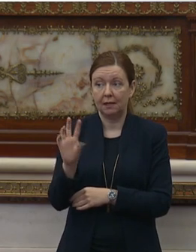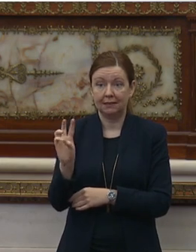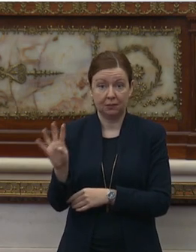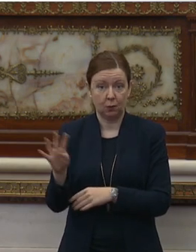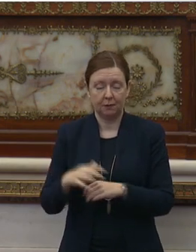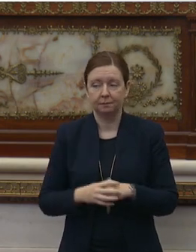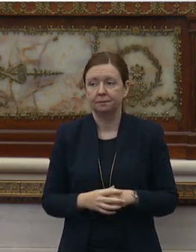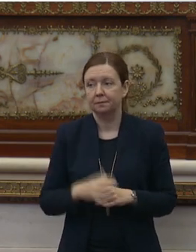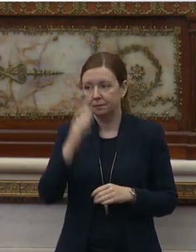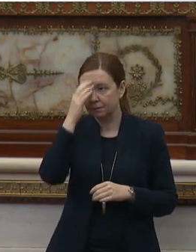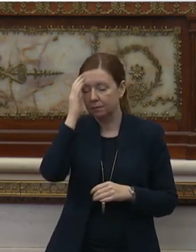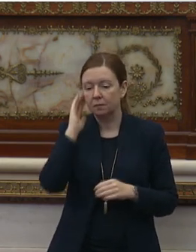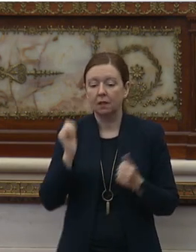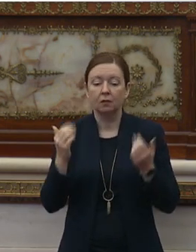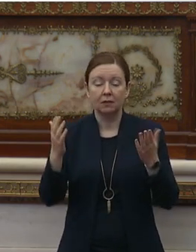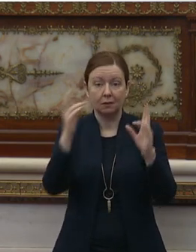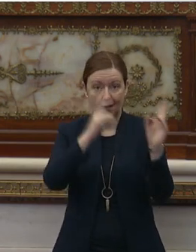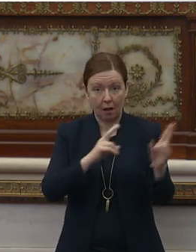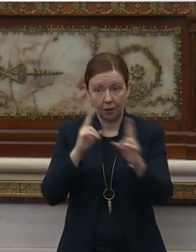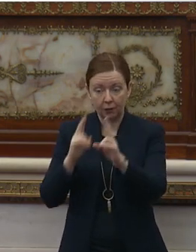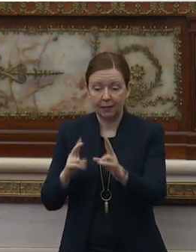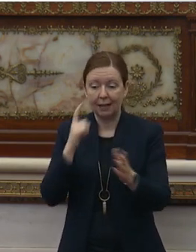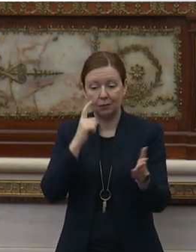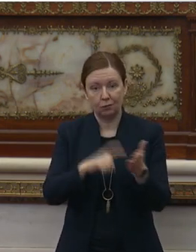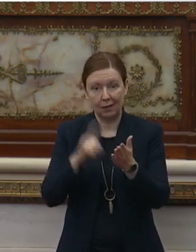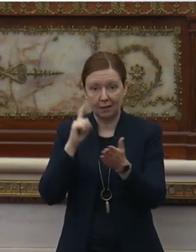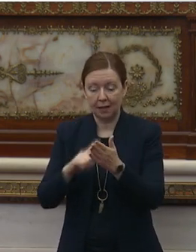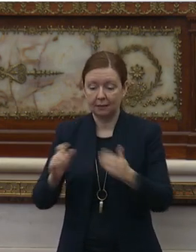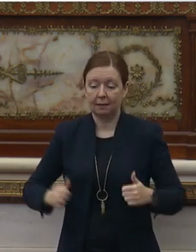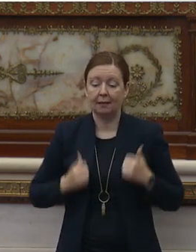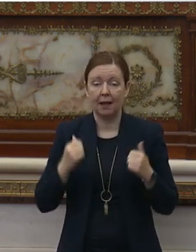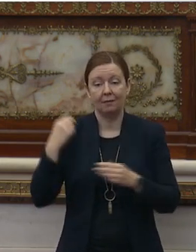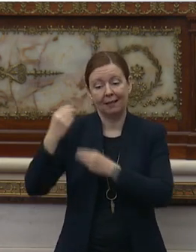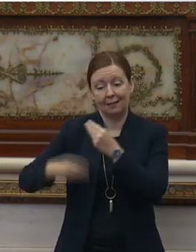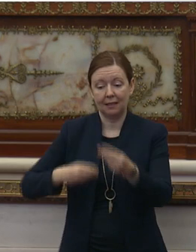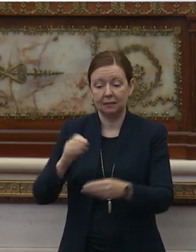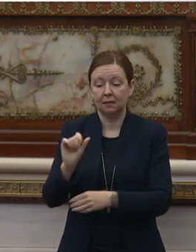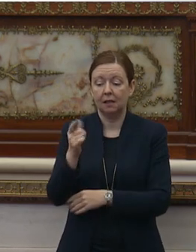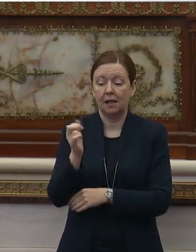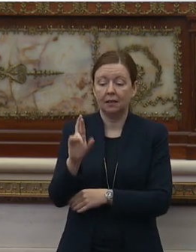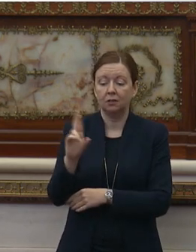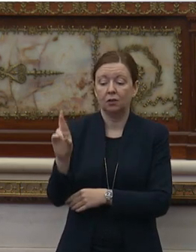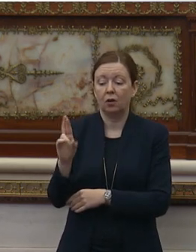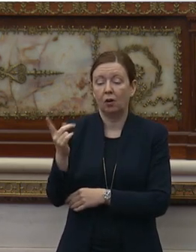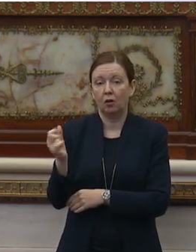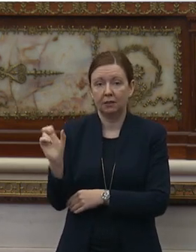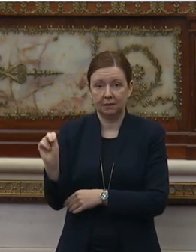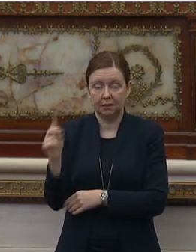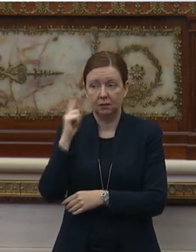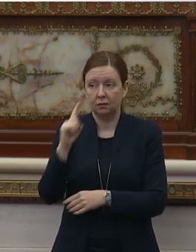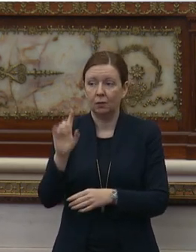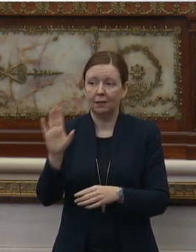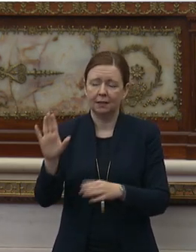200564? A resolution honoring and recognizing the life and legacy of Alexander R. Hornsey for